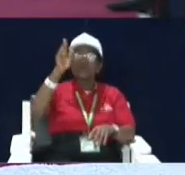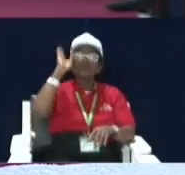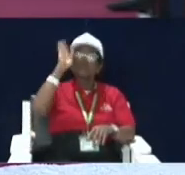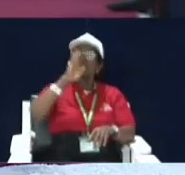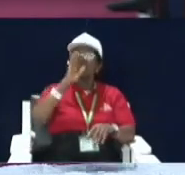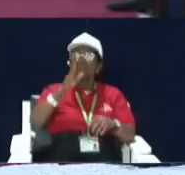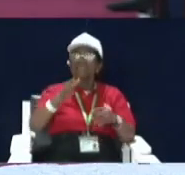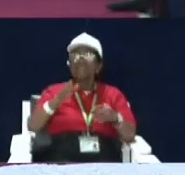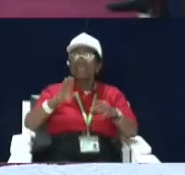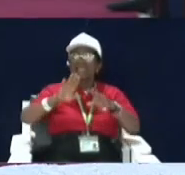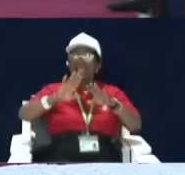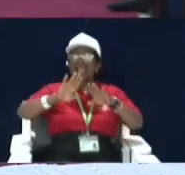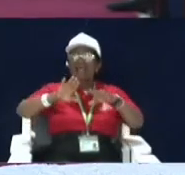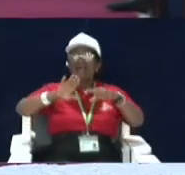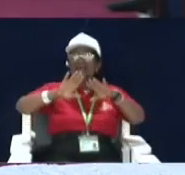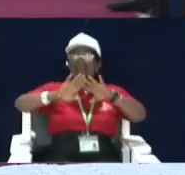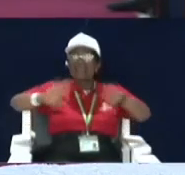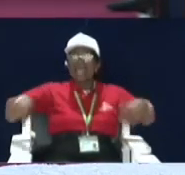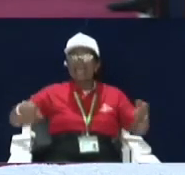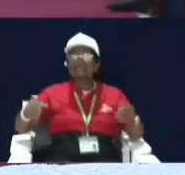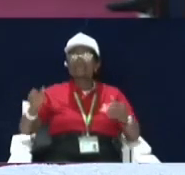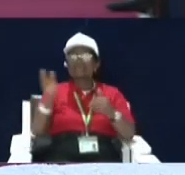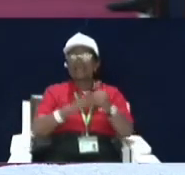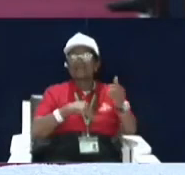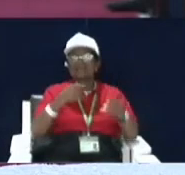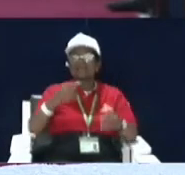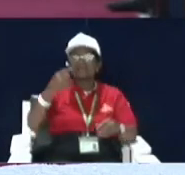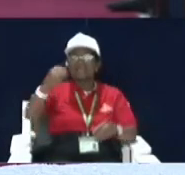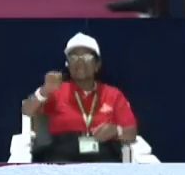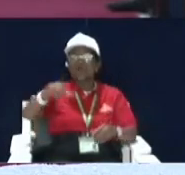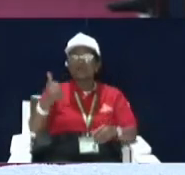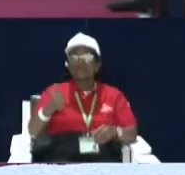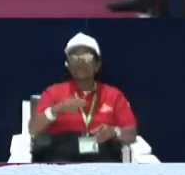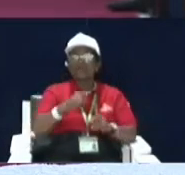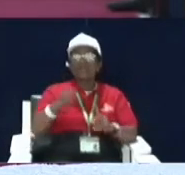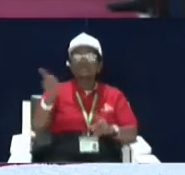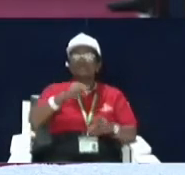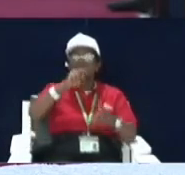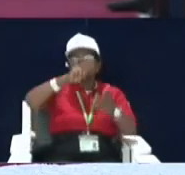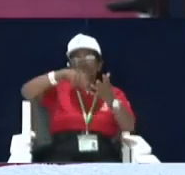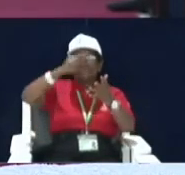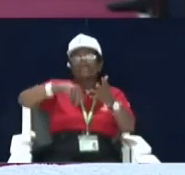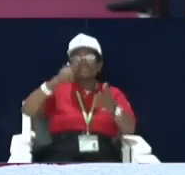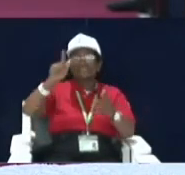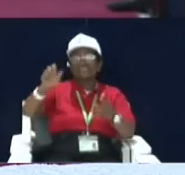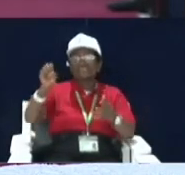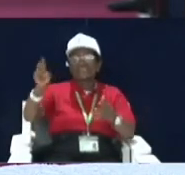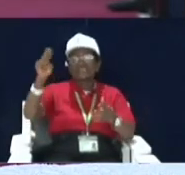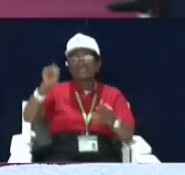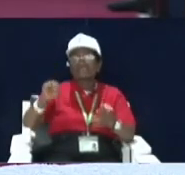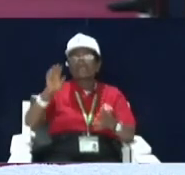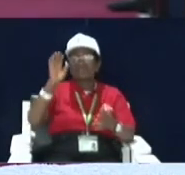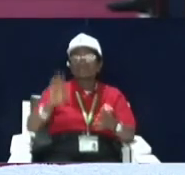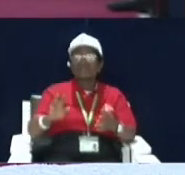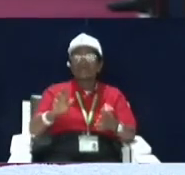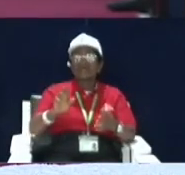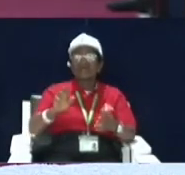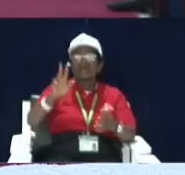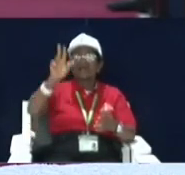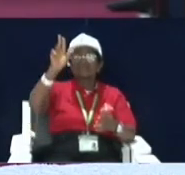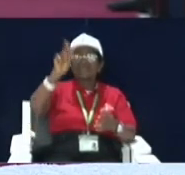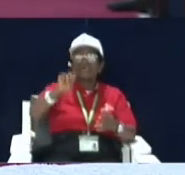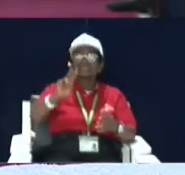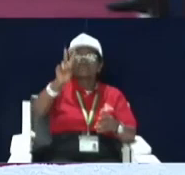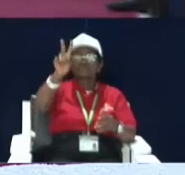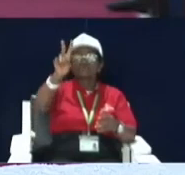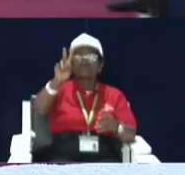Okay. When you read Genesis 32 from verse 1 to 6, Genesis 32 from verse